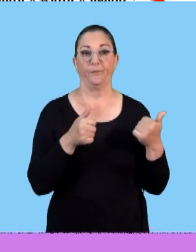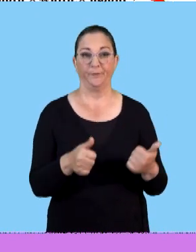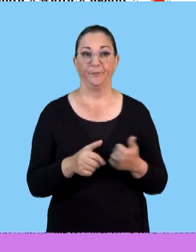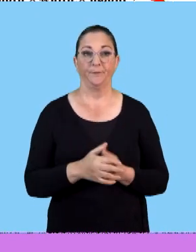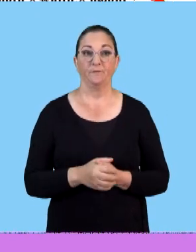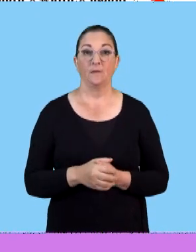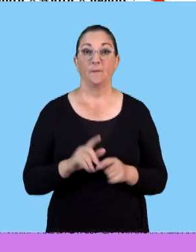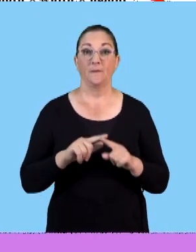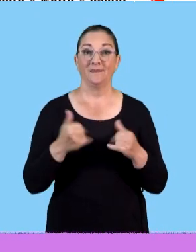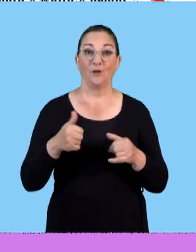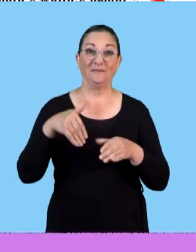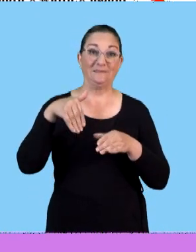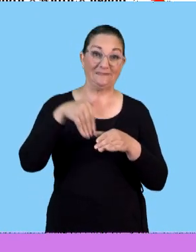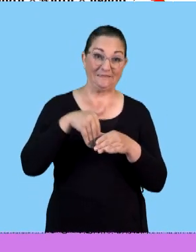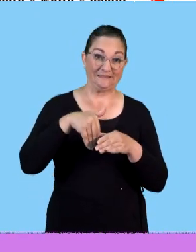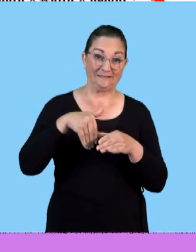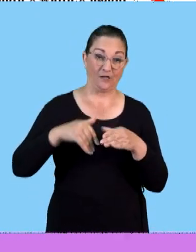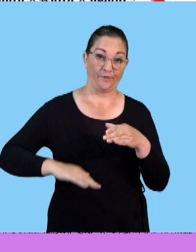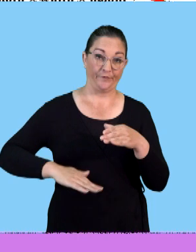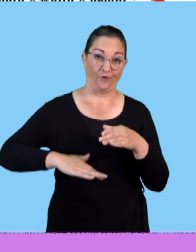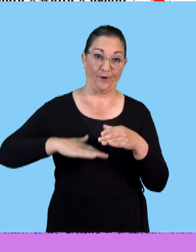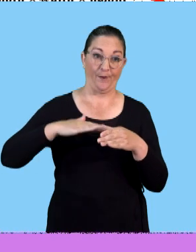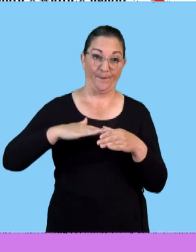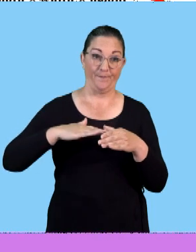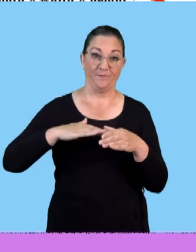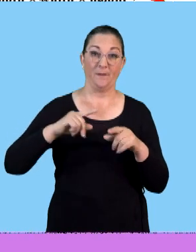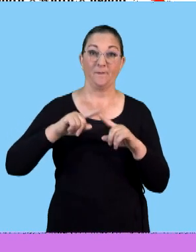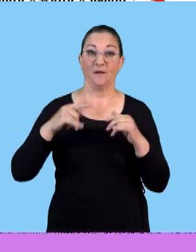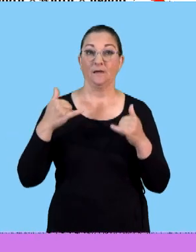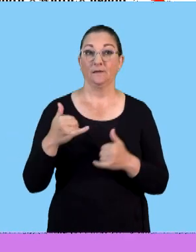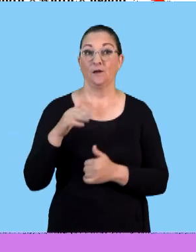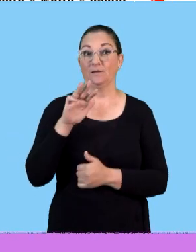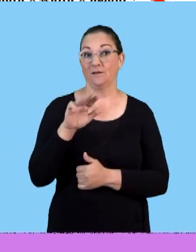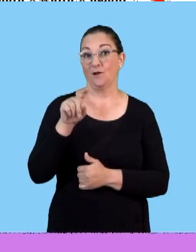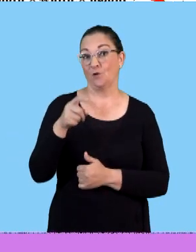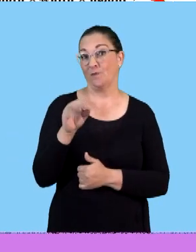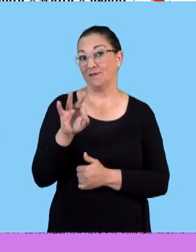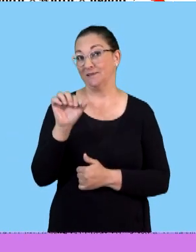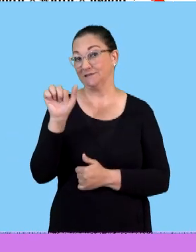0,329,531,25. Remember we said here that the inside volume of a box is what? It's